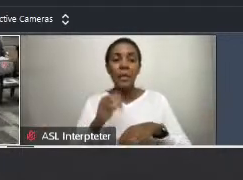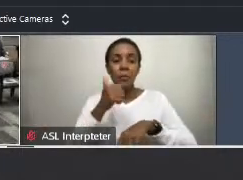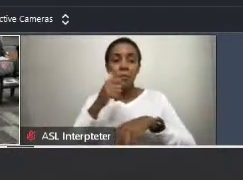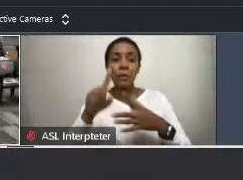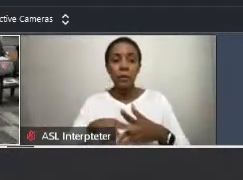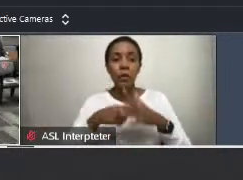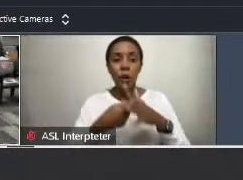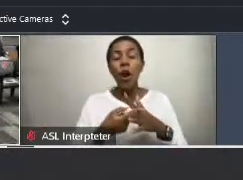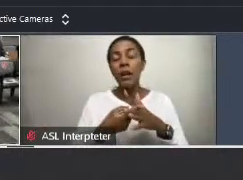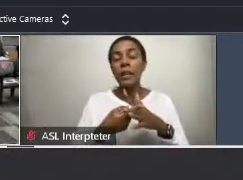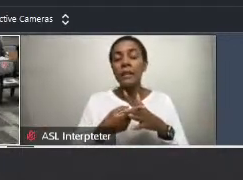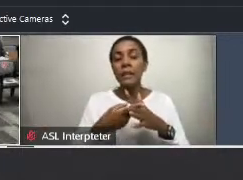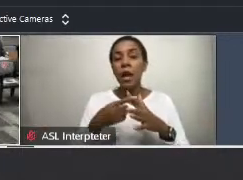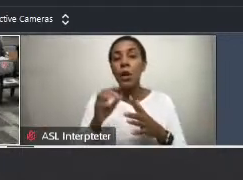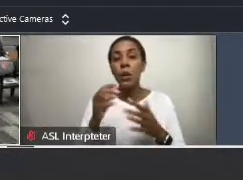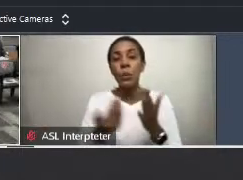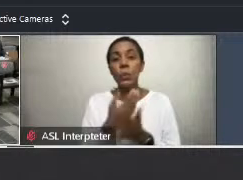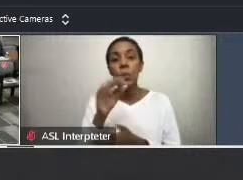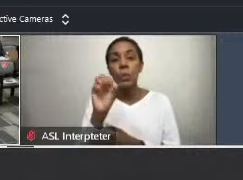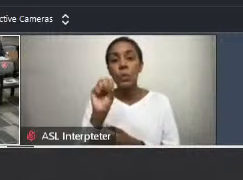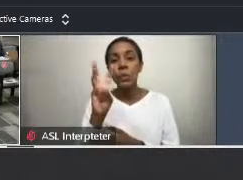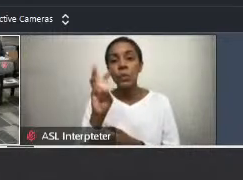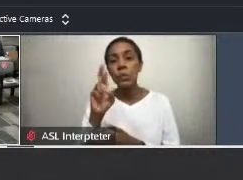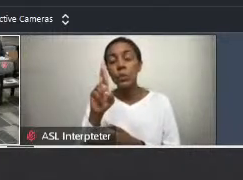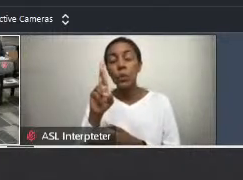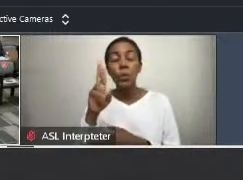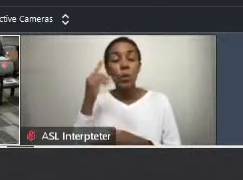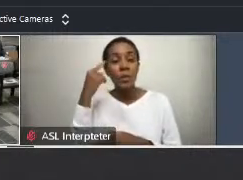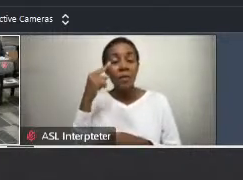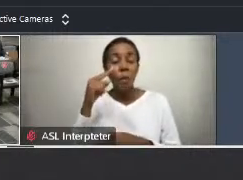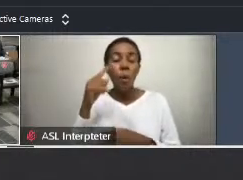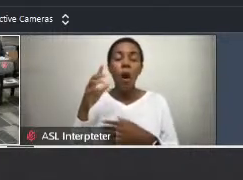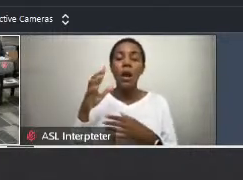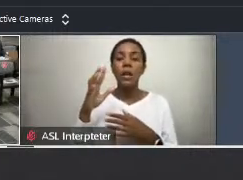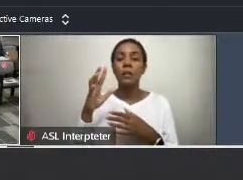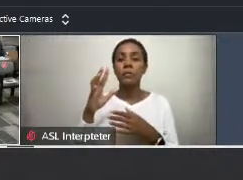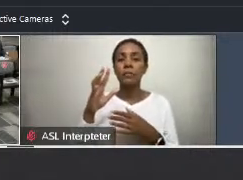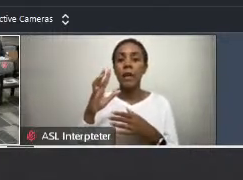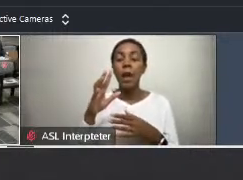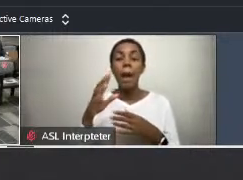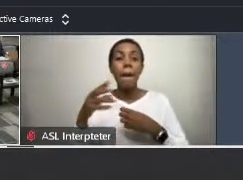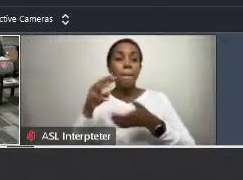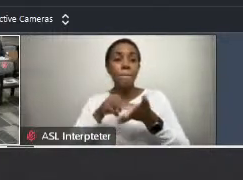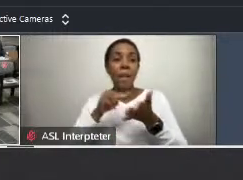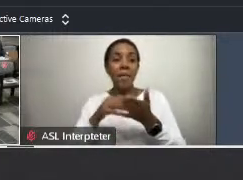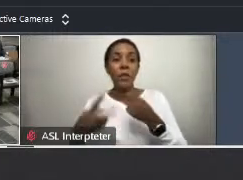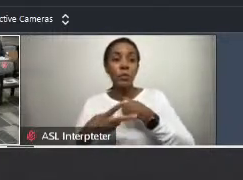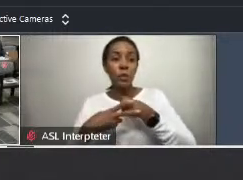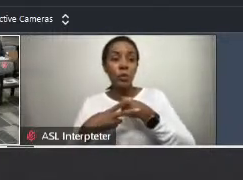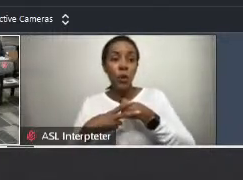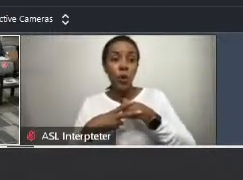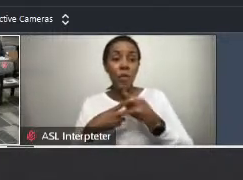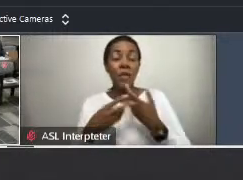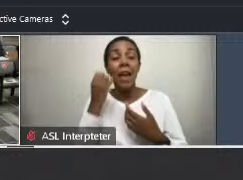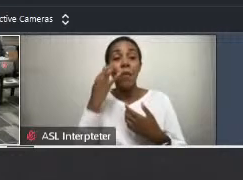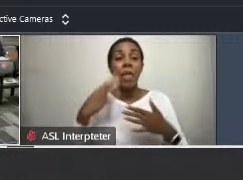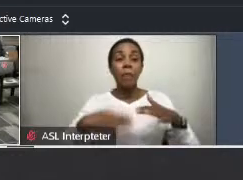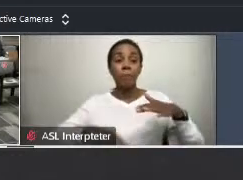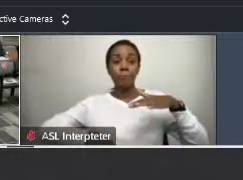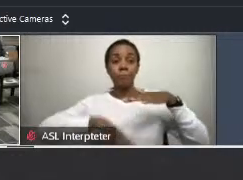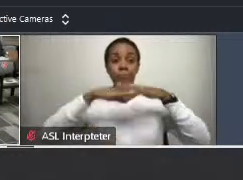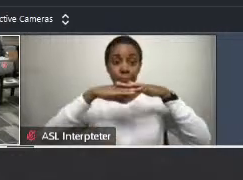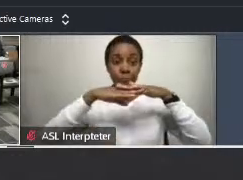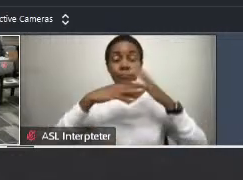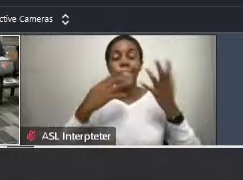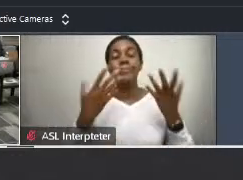in unincorporated Shelby County with the intent that those were Memphis Reserve. Once they reached a certain threshold, we would annex. And that obviously